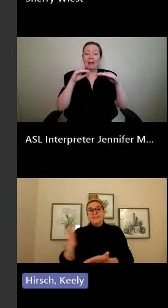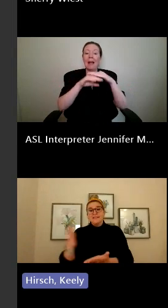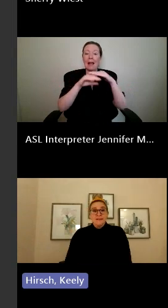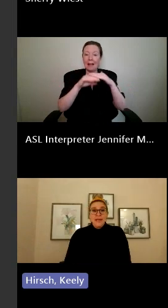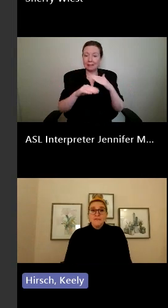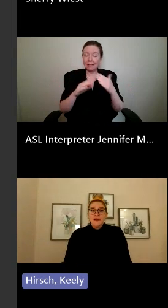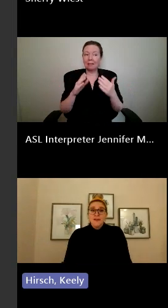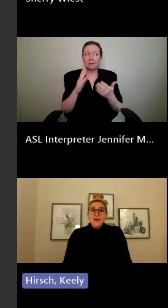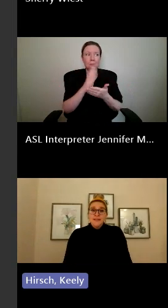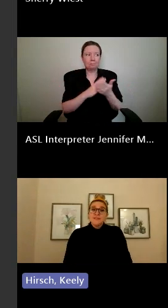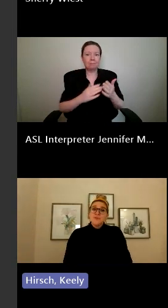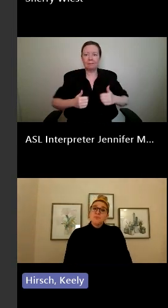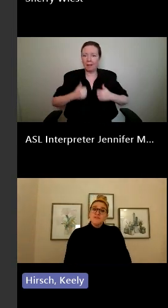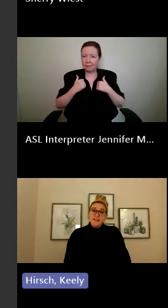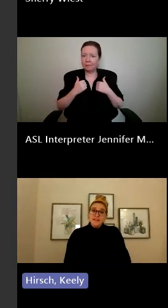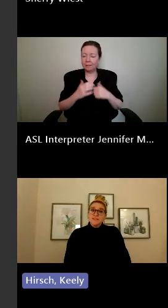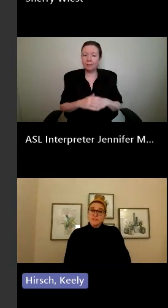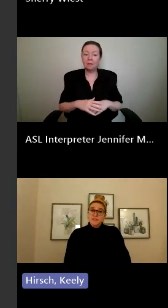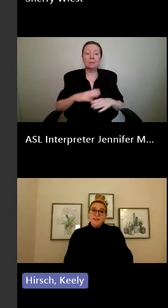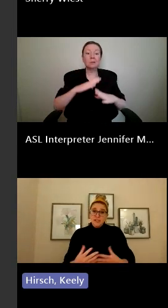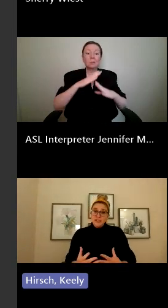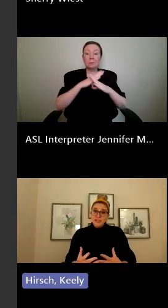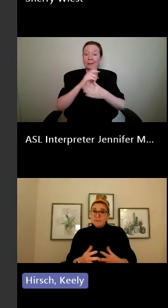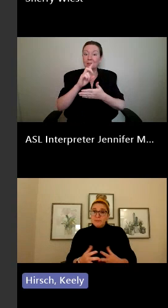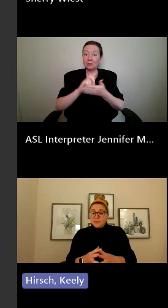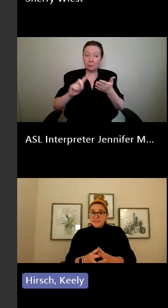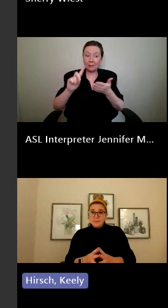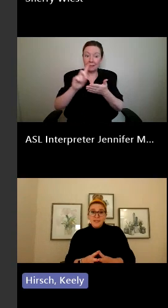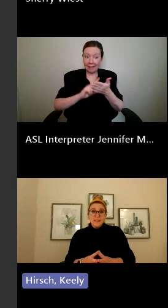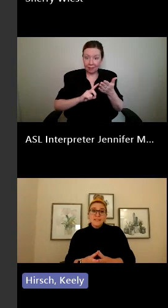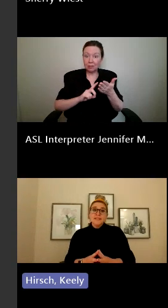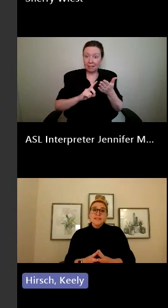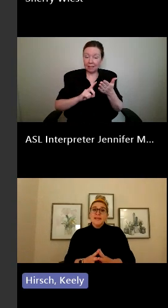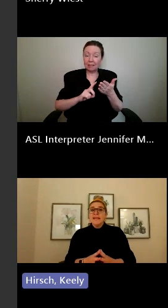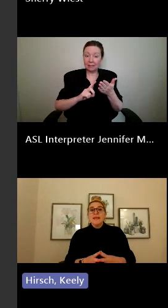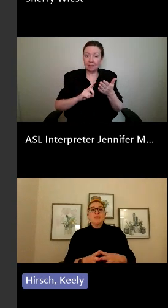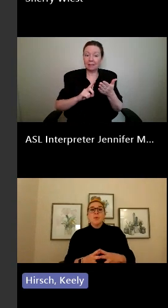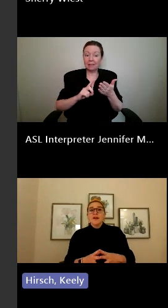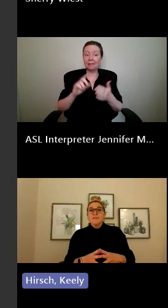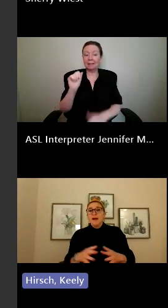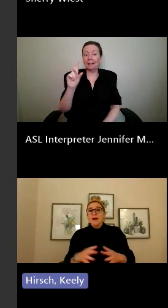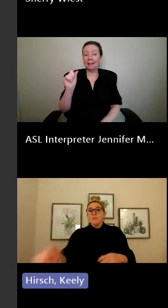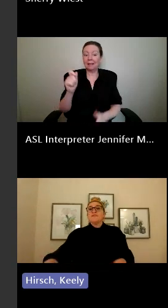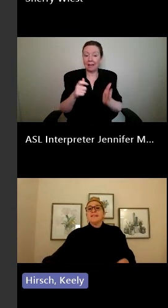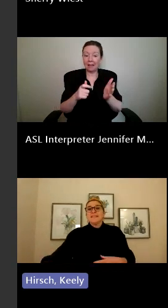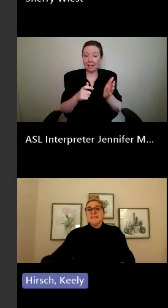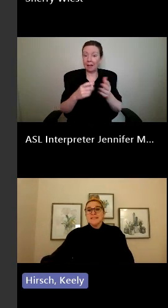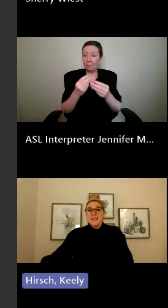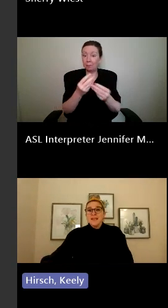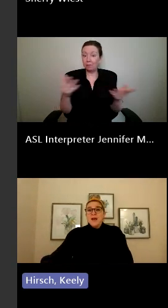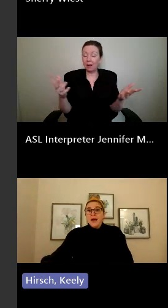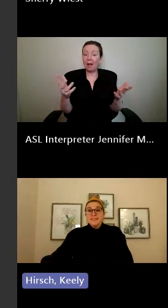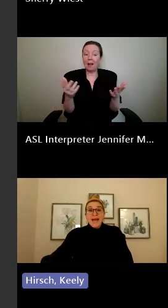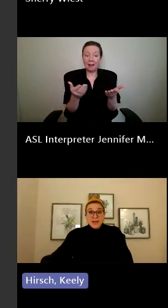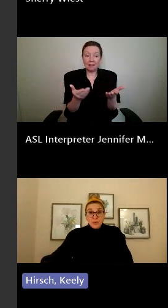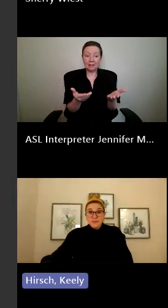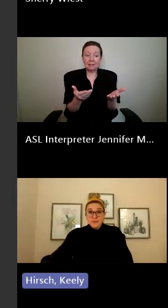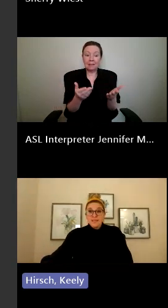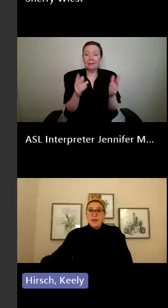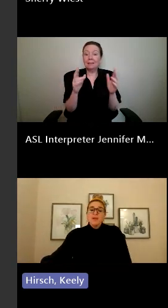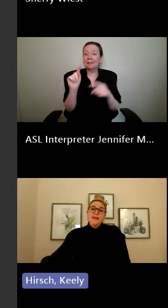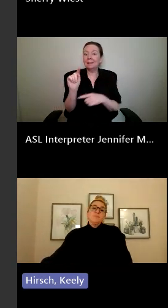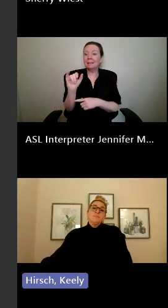of public life. And so to prevent the discrimination of people with disabilities, the ADA provides these